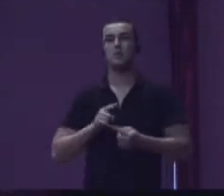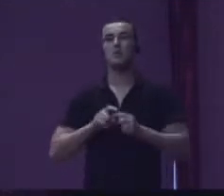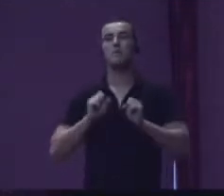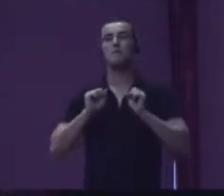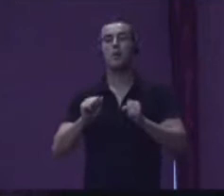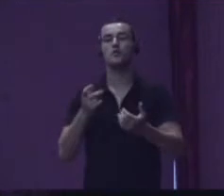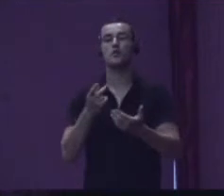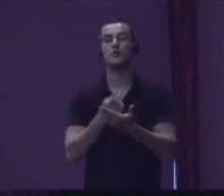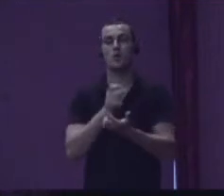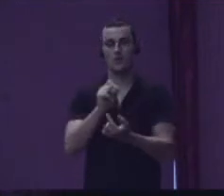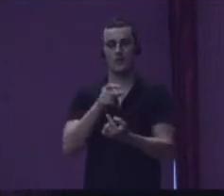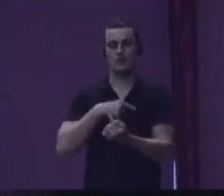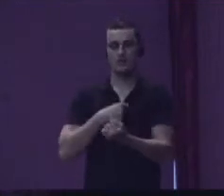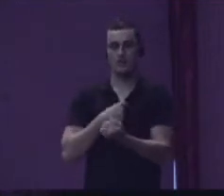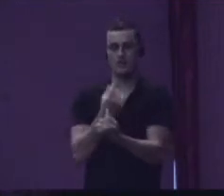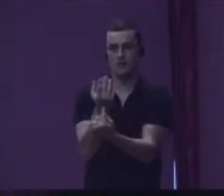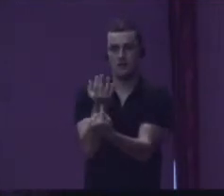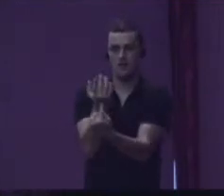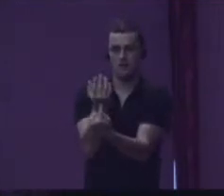baby.